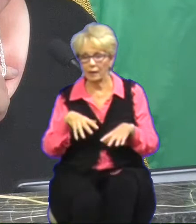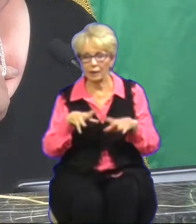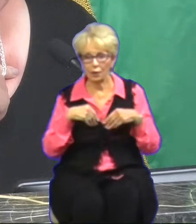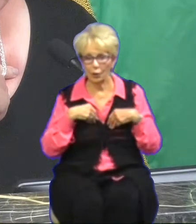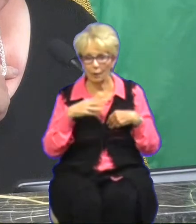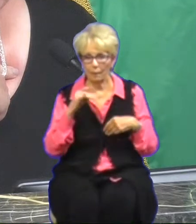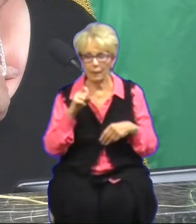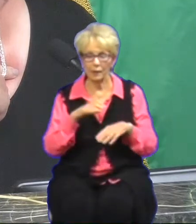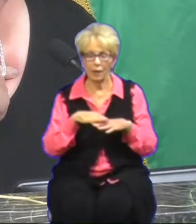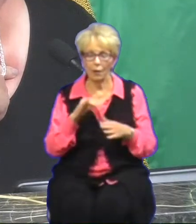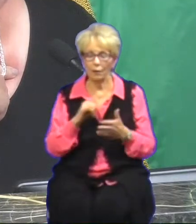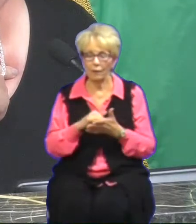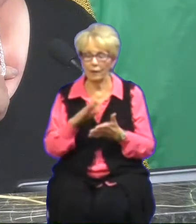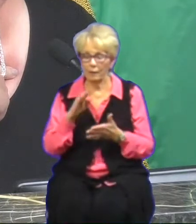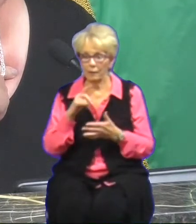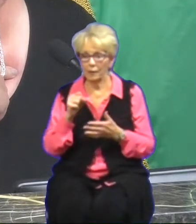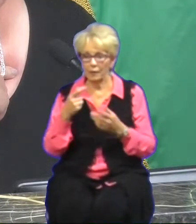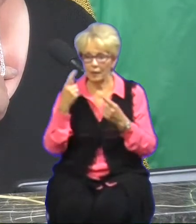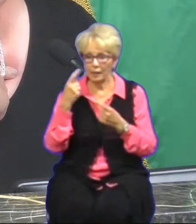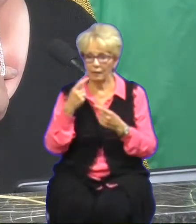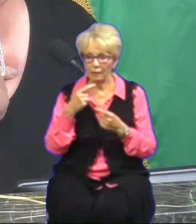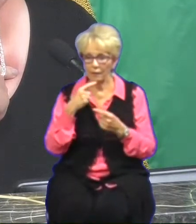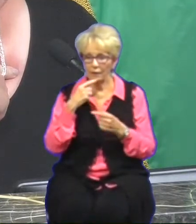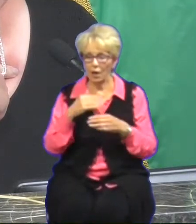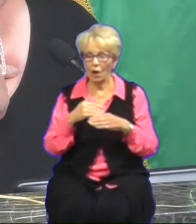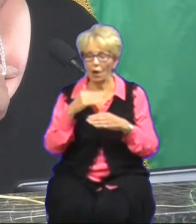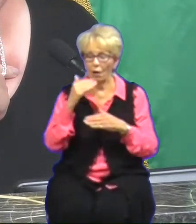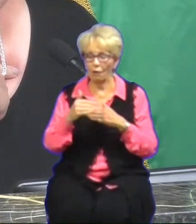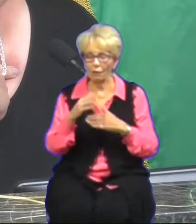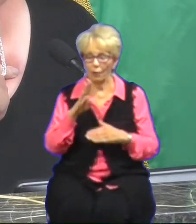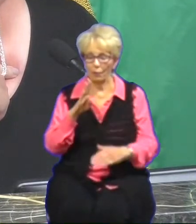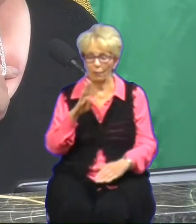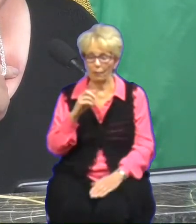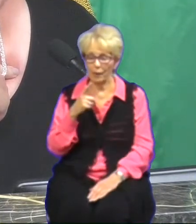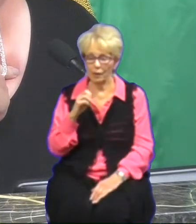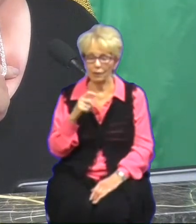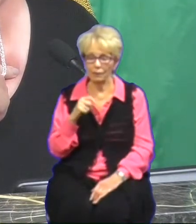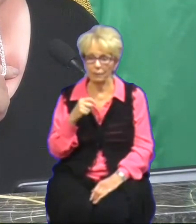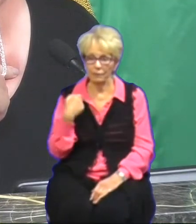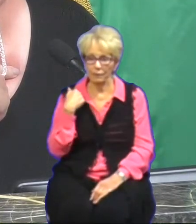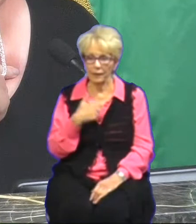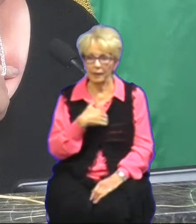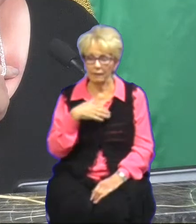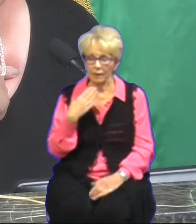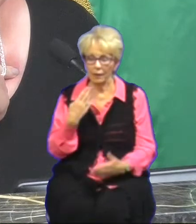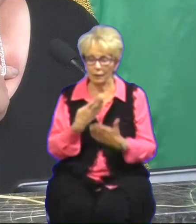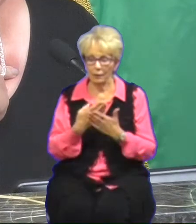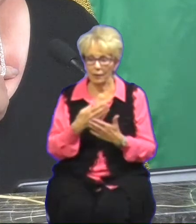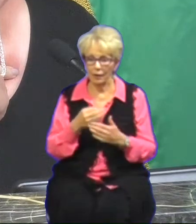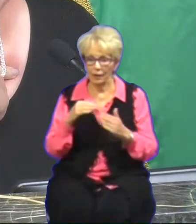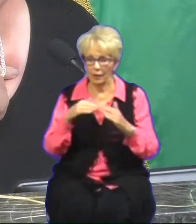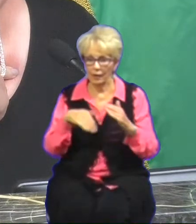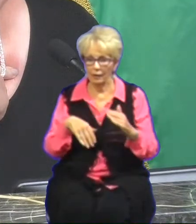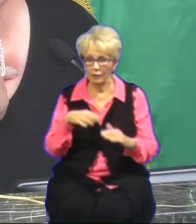this, and bids were considerably over budget. We have a budget of just